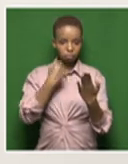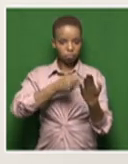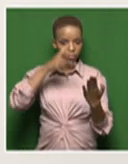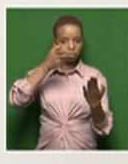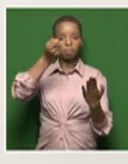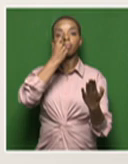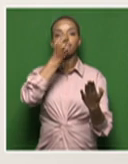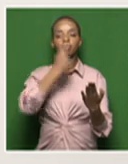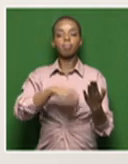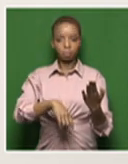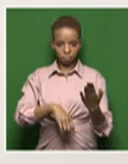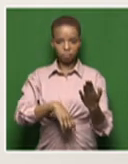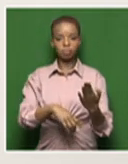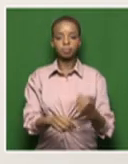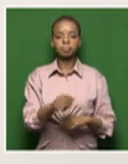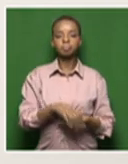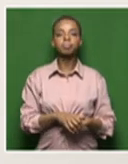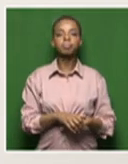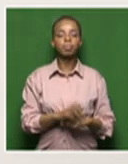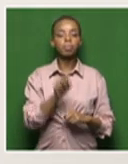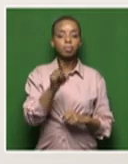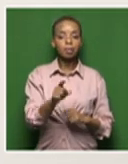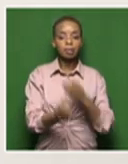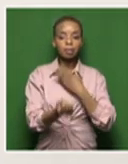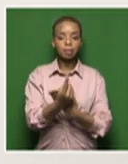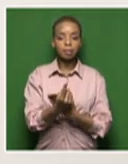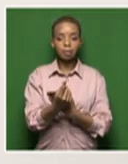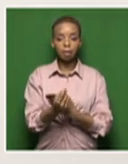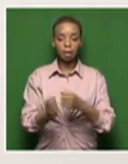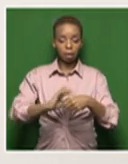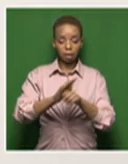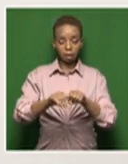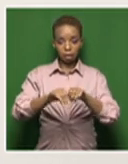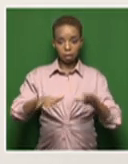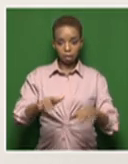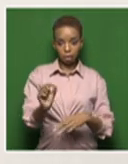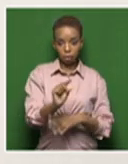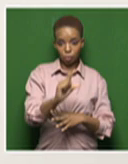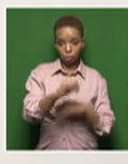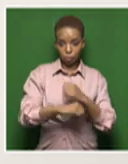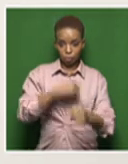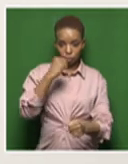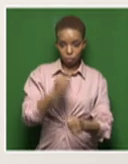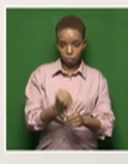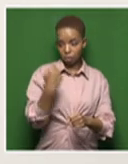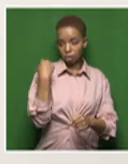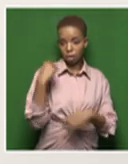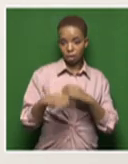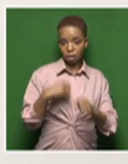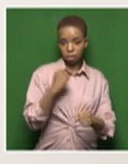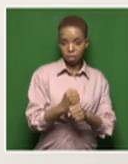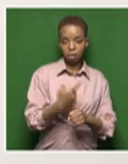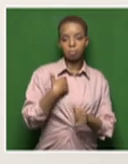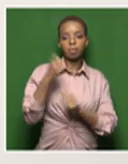one of them. So when the outbreak actually occurred towards the end of last year, I then looked back at that idea